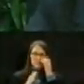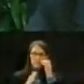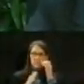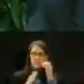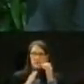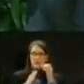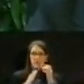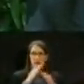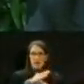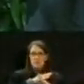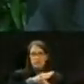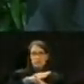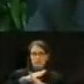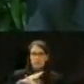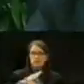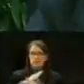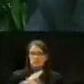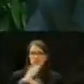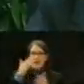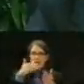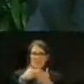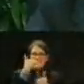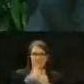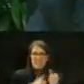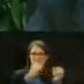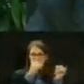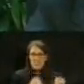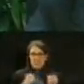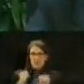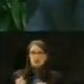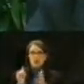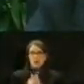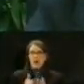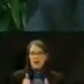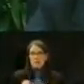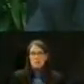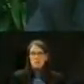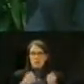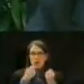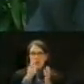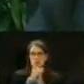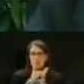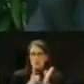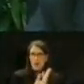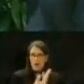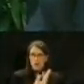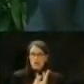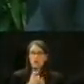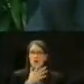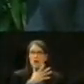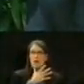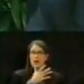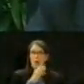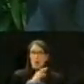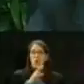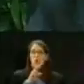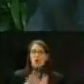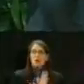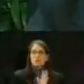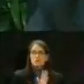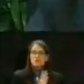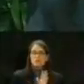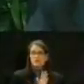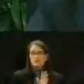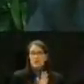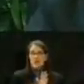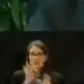the act, that was found to have been violated, the act, and that would be a determination made by a